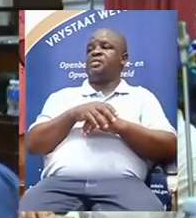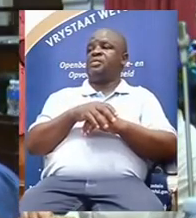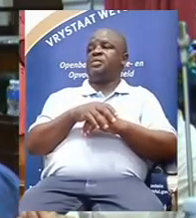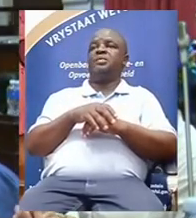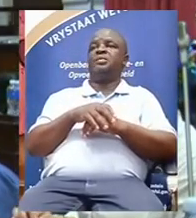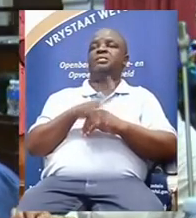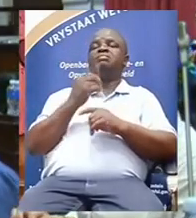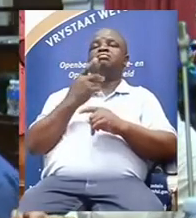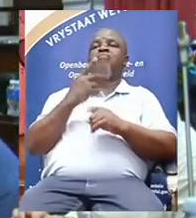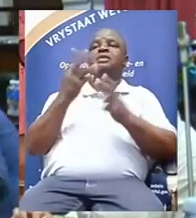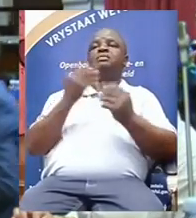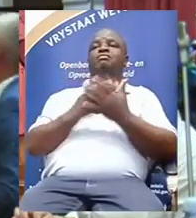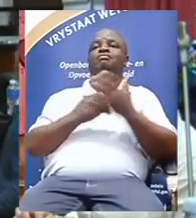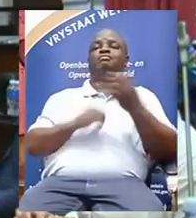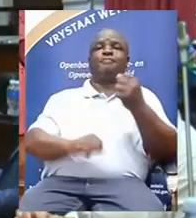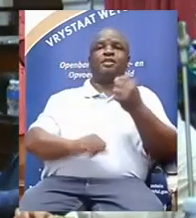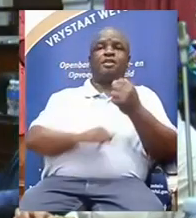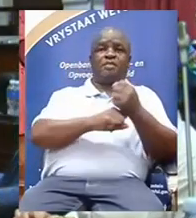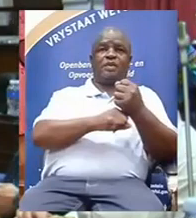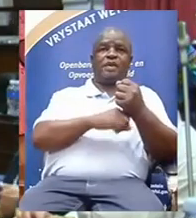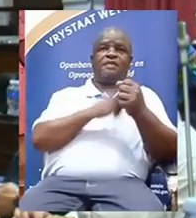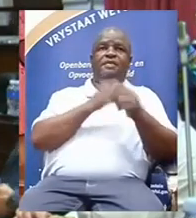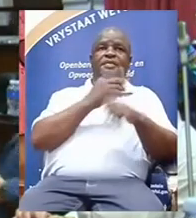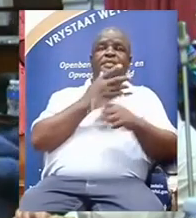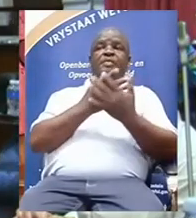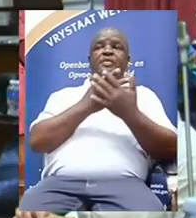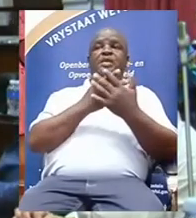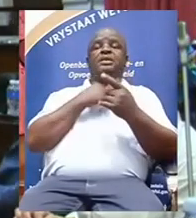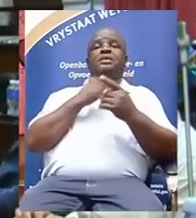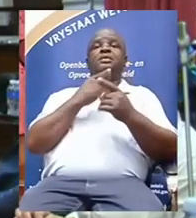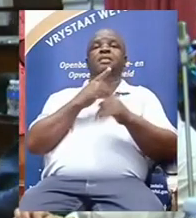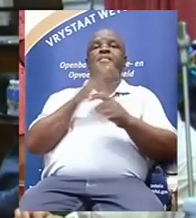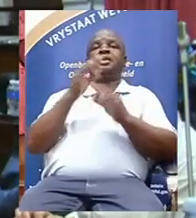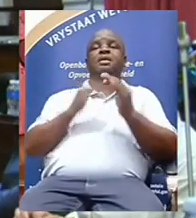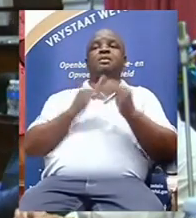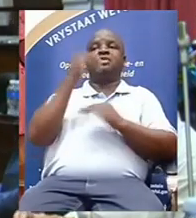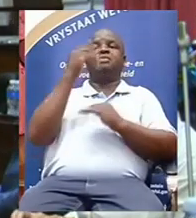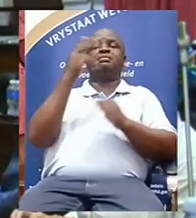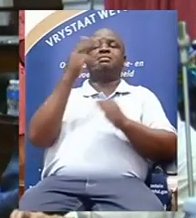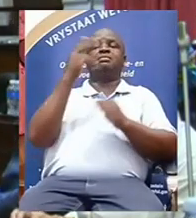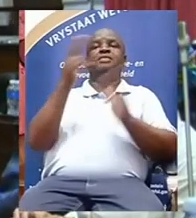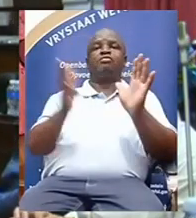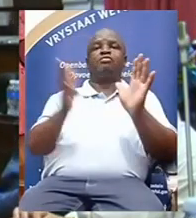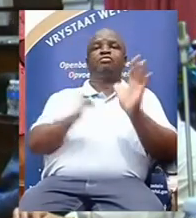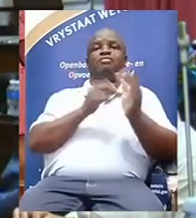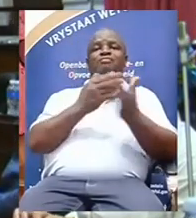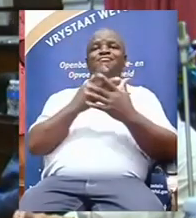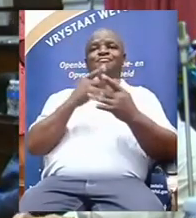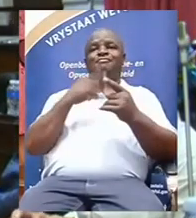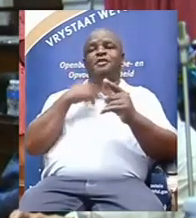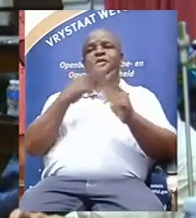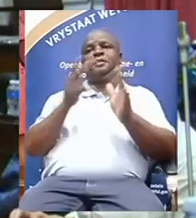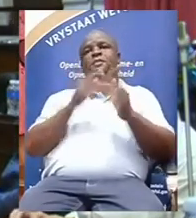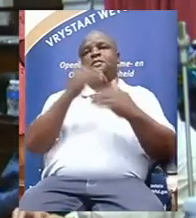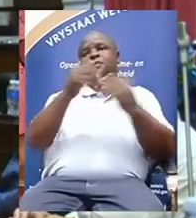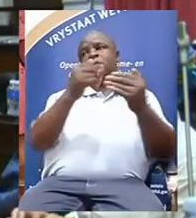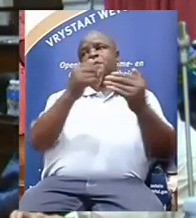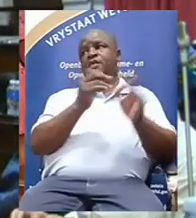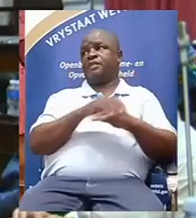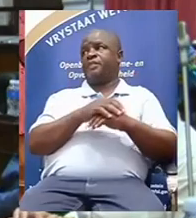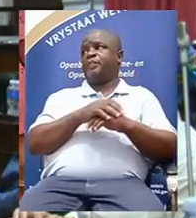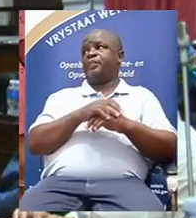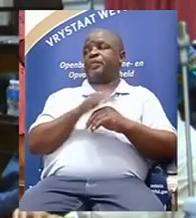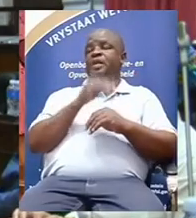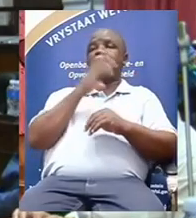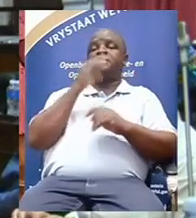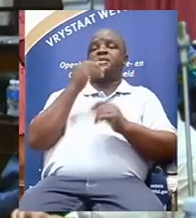those who agree, the majority have agreed that the bill must go through. The Speaker